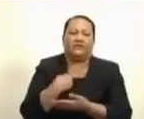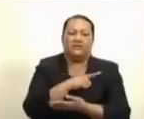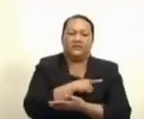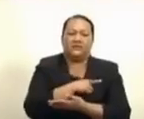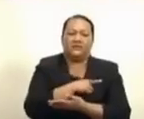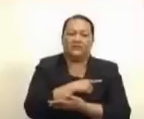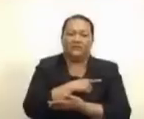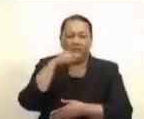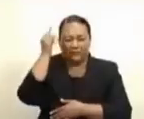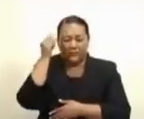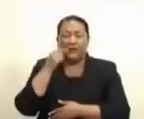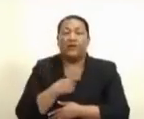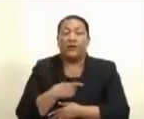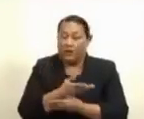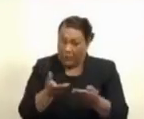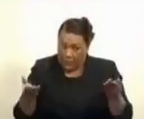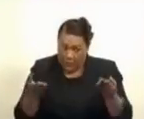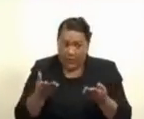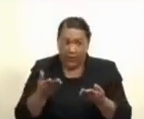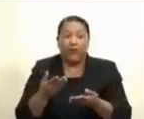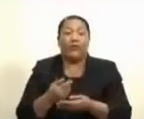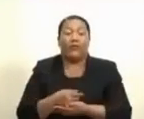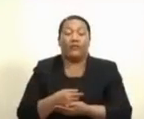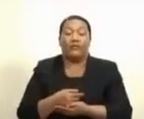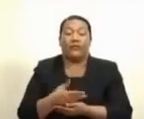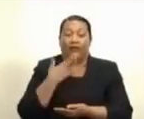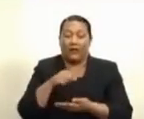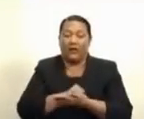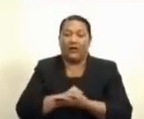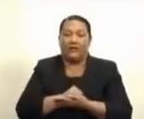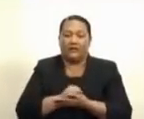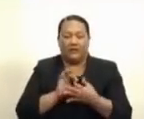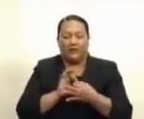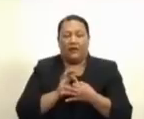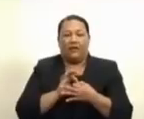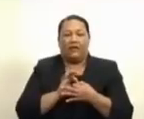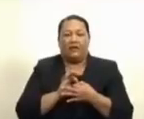As you forgive, you release us and you are released.